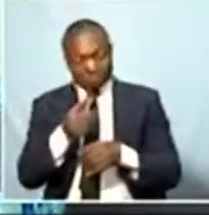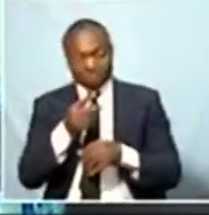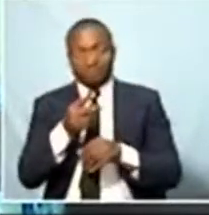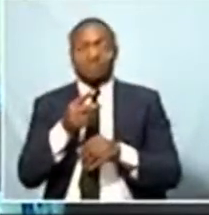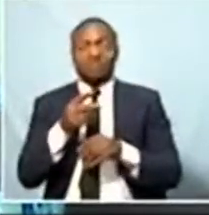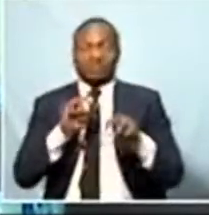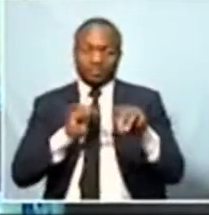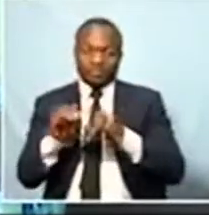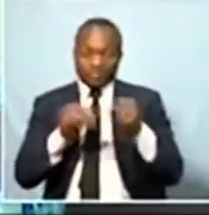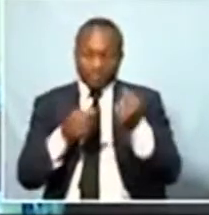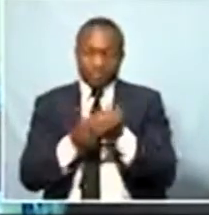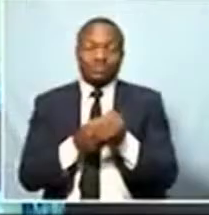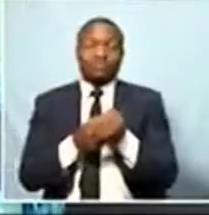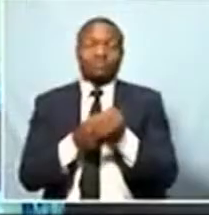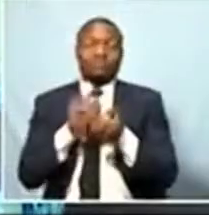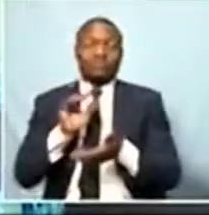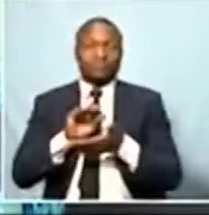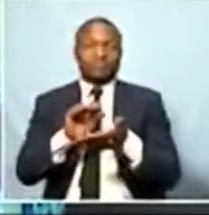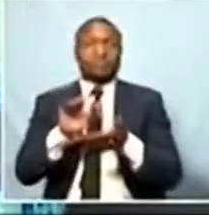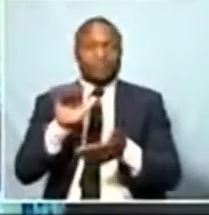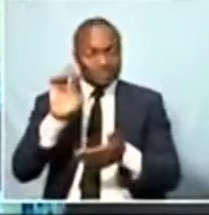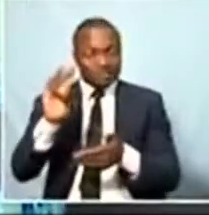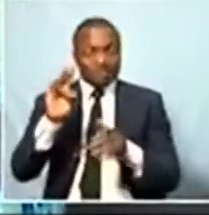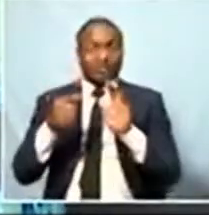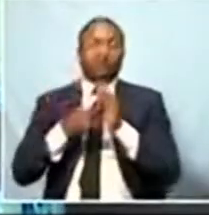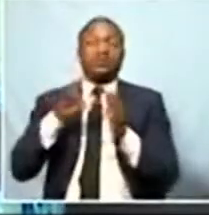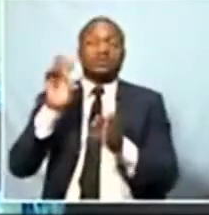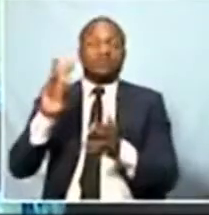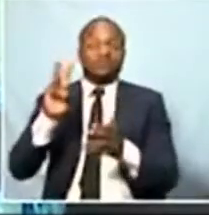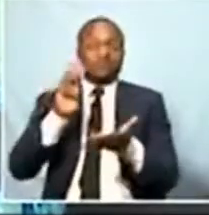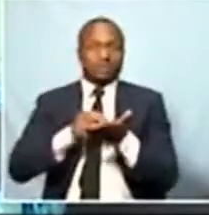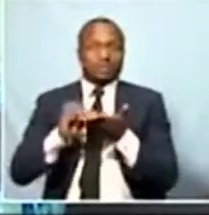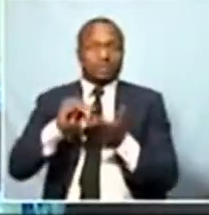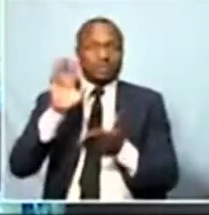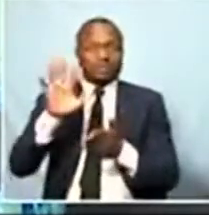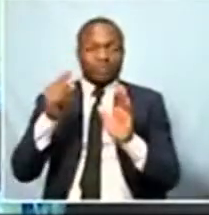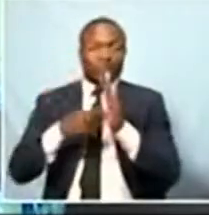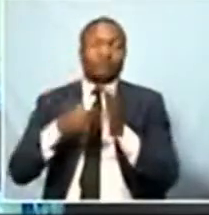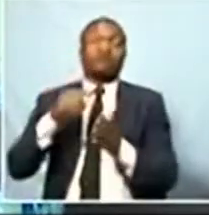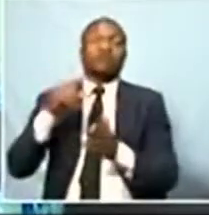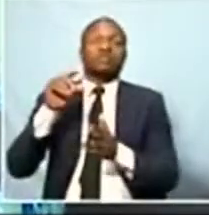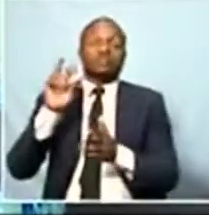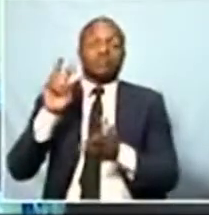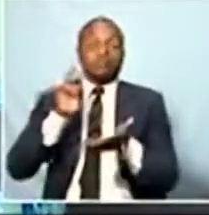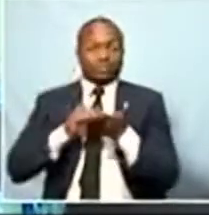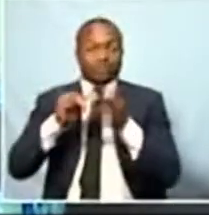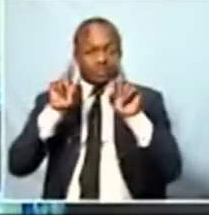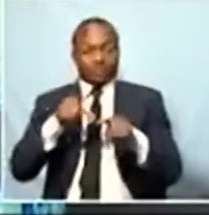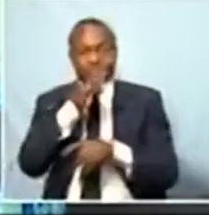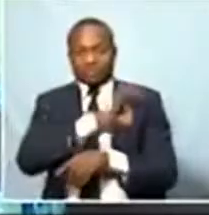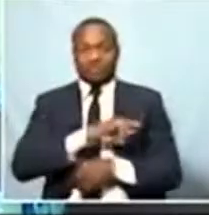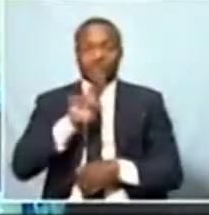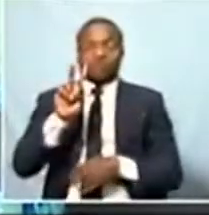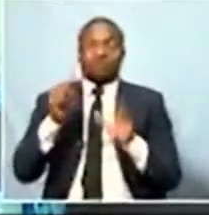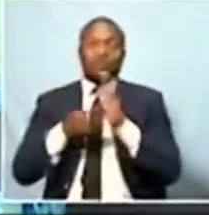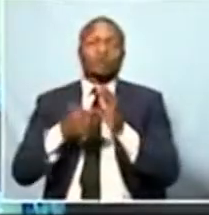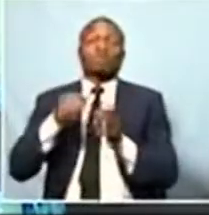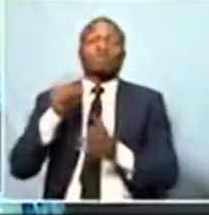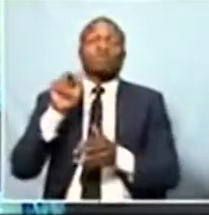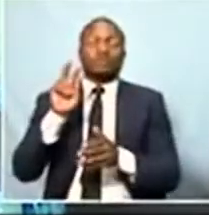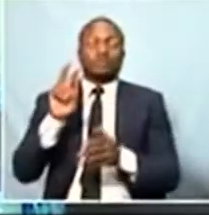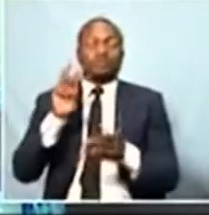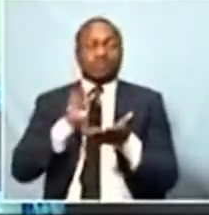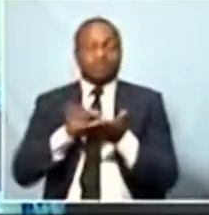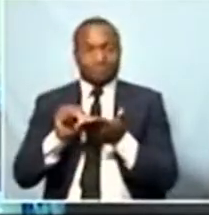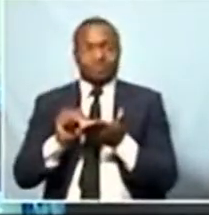support services have been allocated 7.6 million kwacha, of which 5.2 million is for personal emoluments, 2.4 million for goods and services,